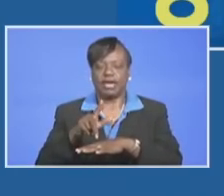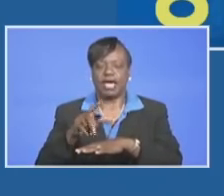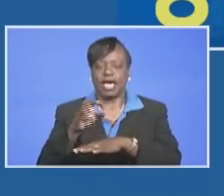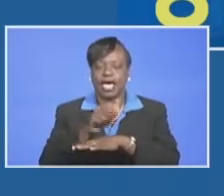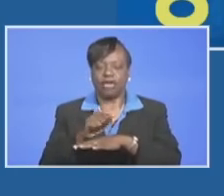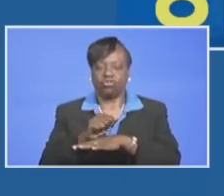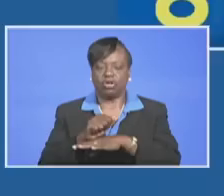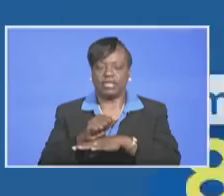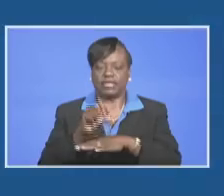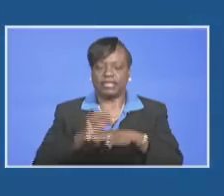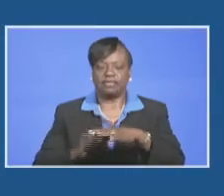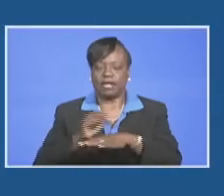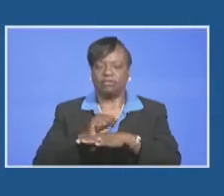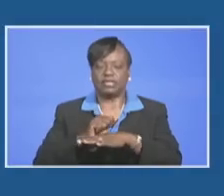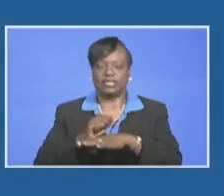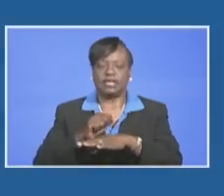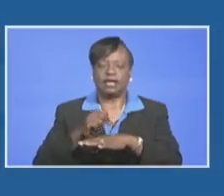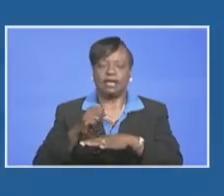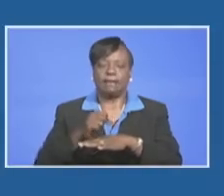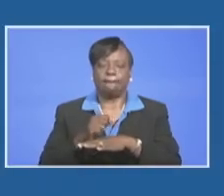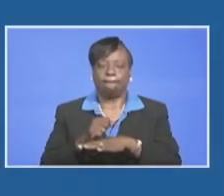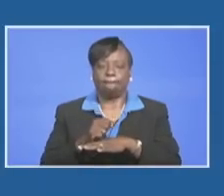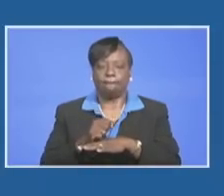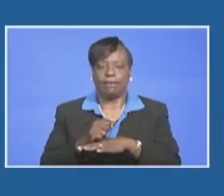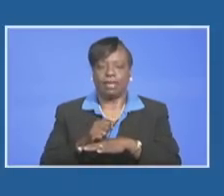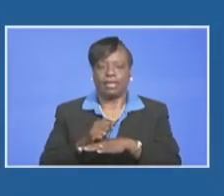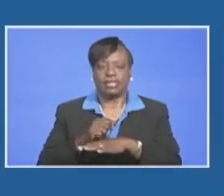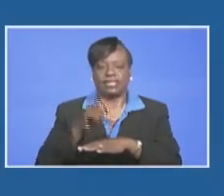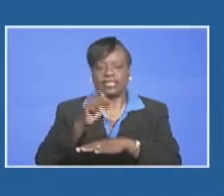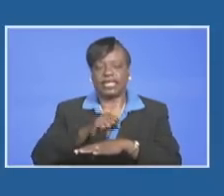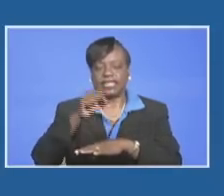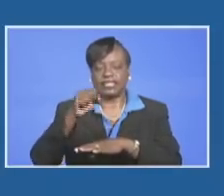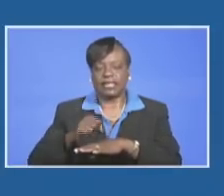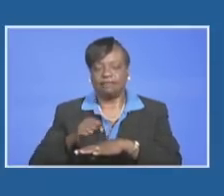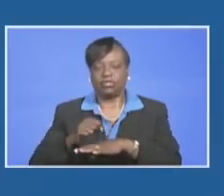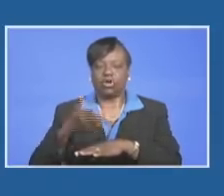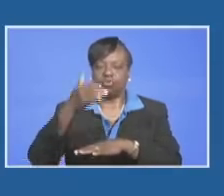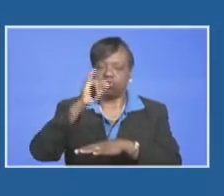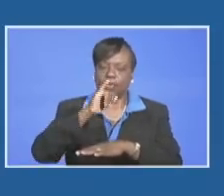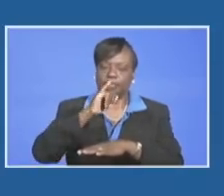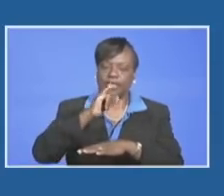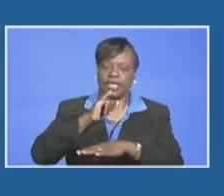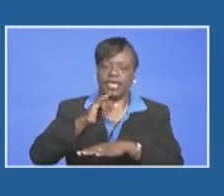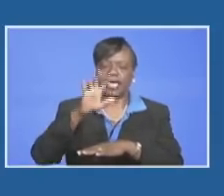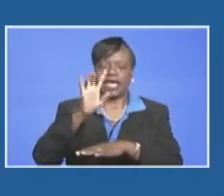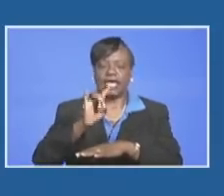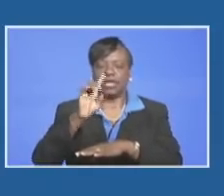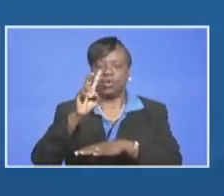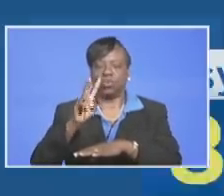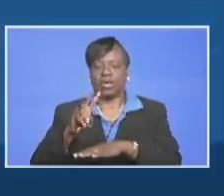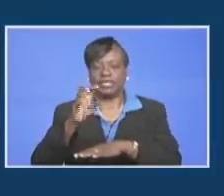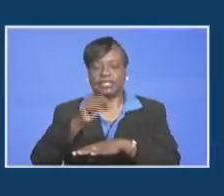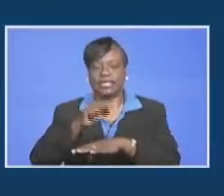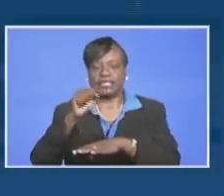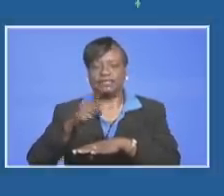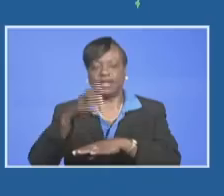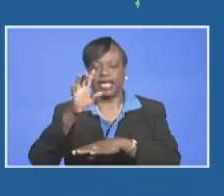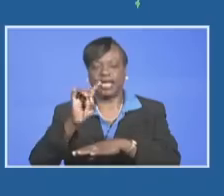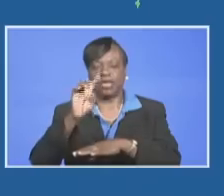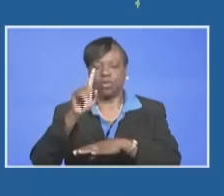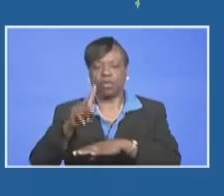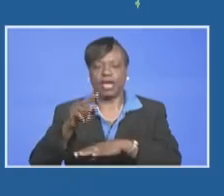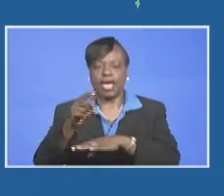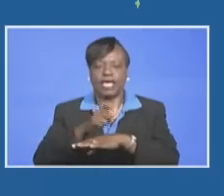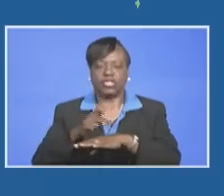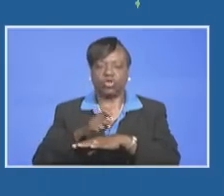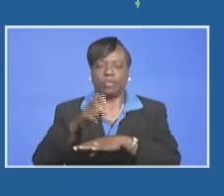St. Andrews, also Fresh Creek in Central Andros. San Salvador, Rum Key at 81, Georgetown, Exuma, 80 degrees,